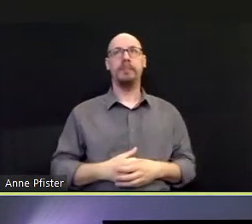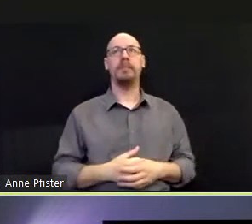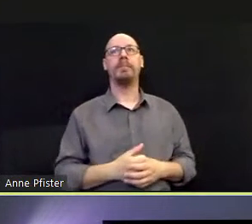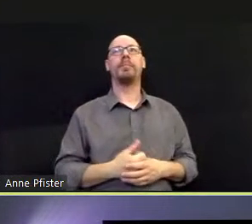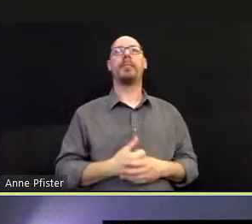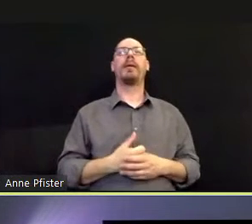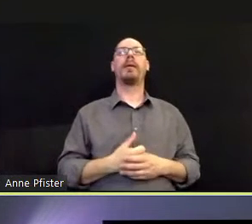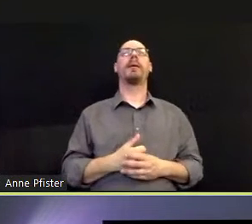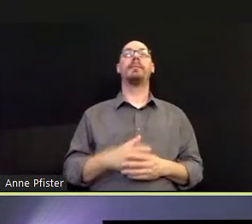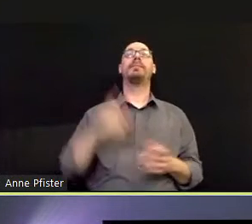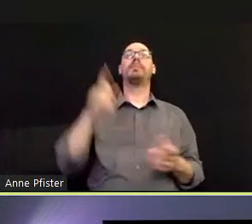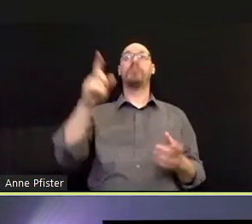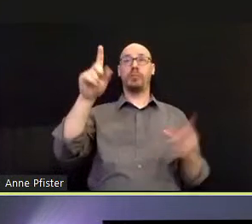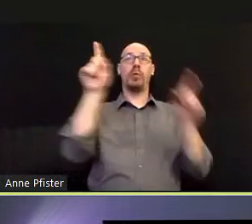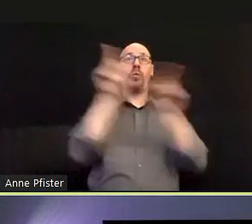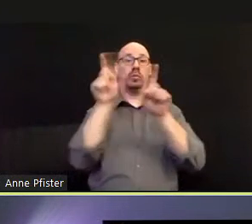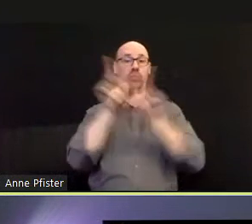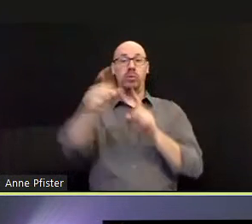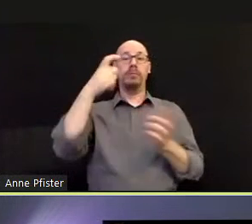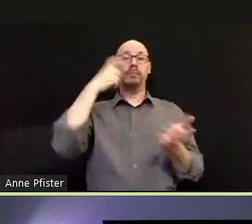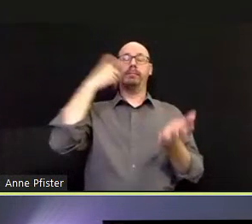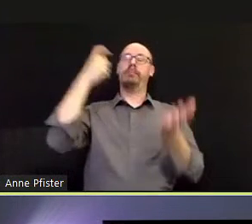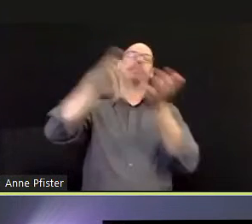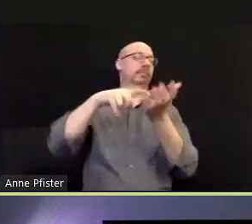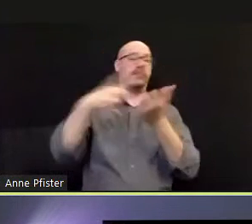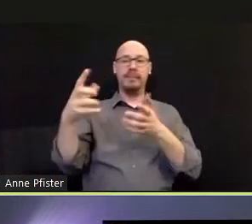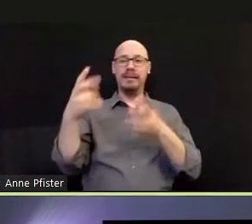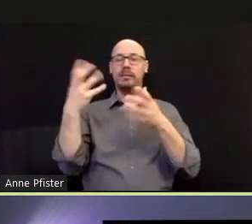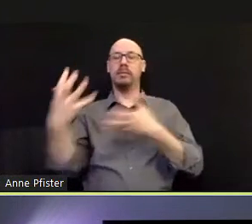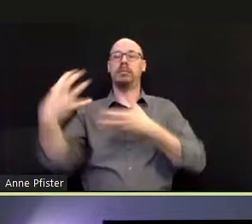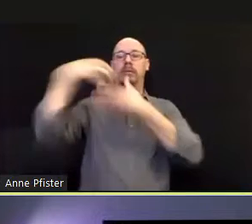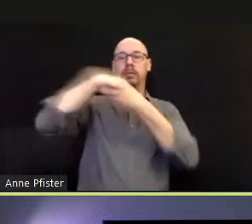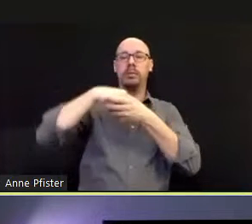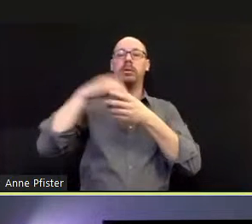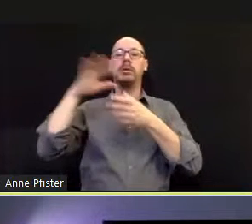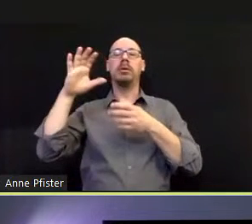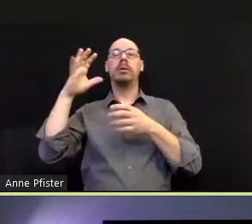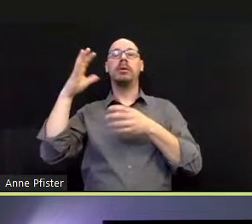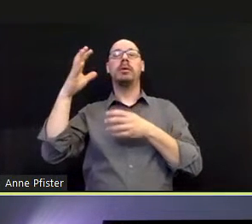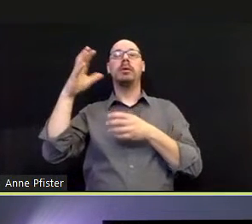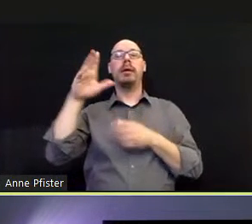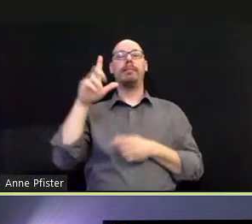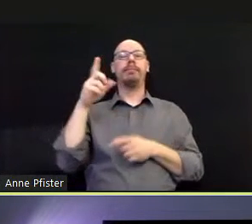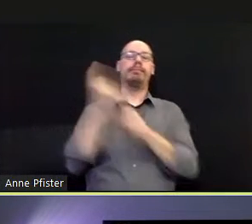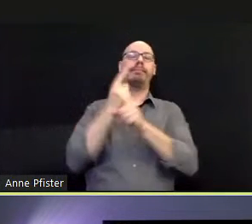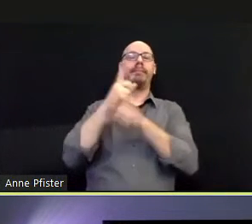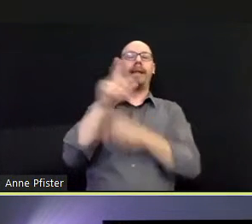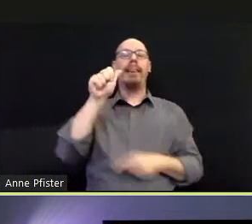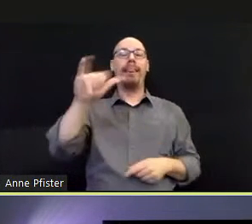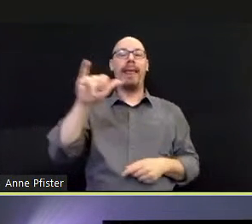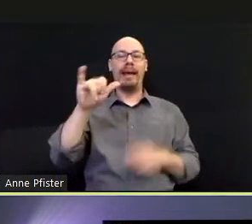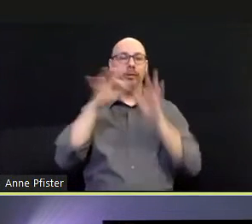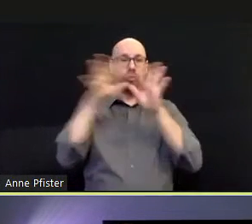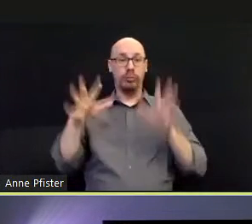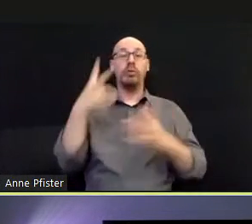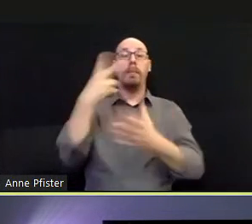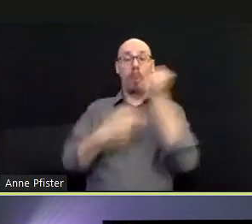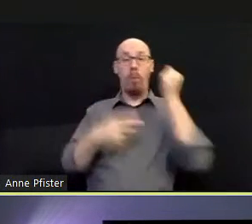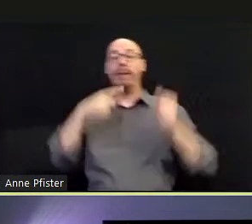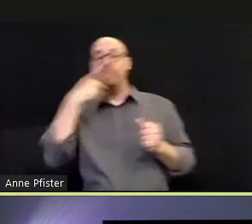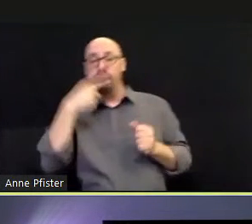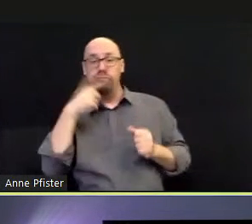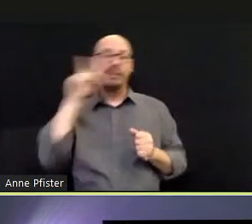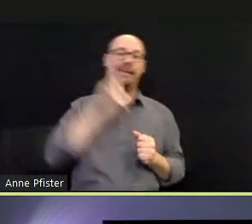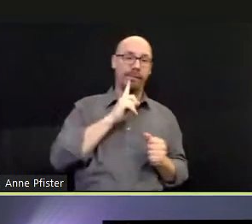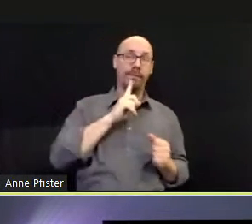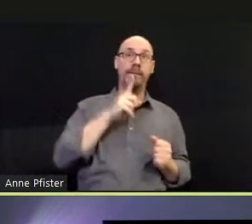I also want to note the increasing inclusion of lay interpreters, both hearing and deaf. And this woman here